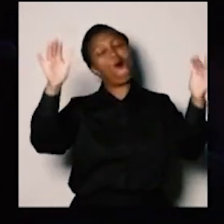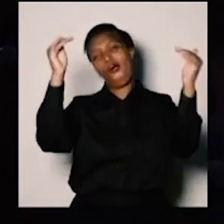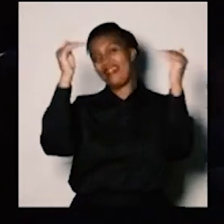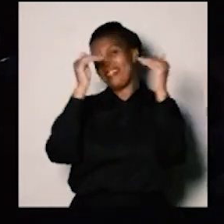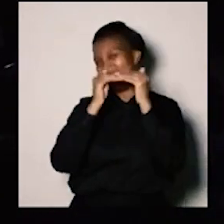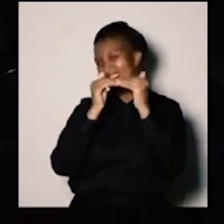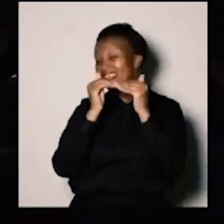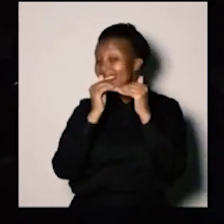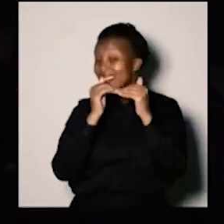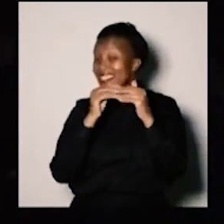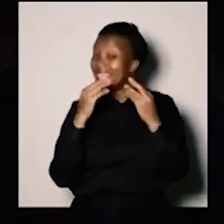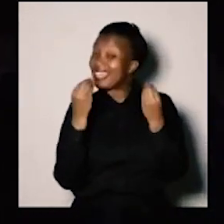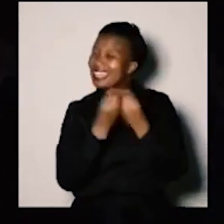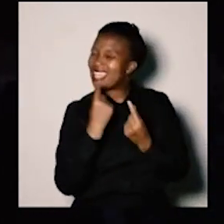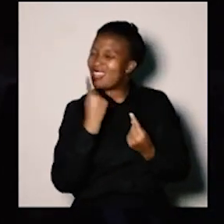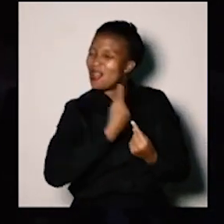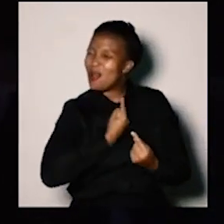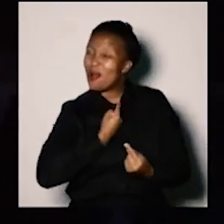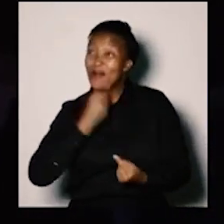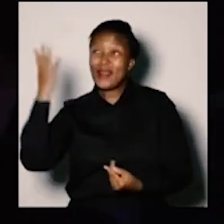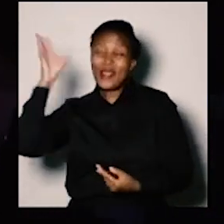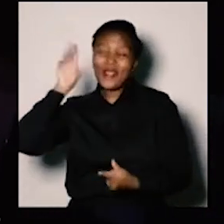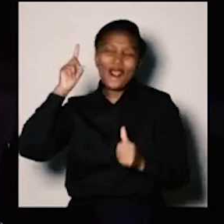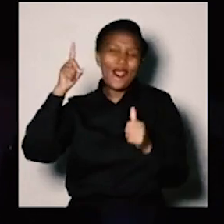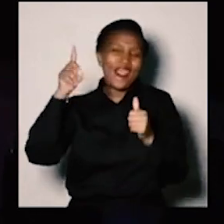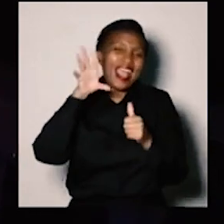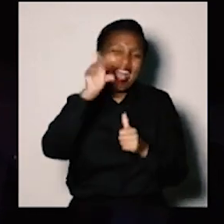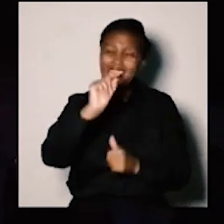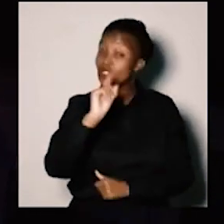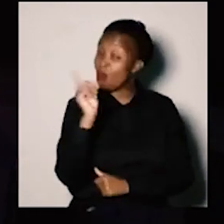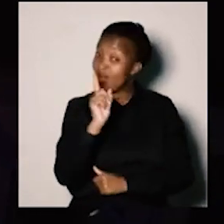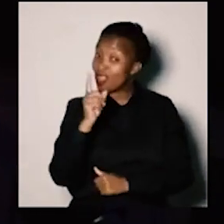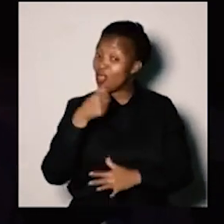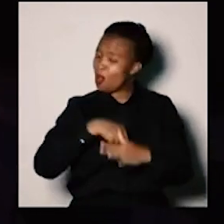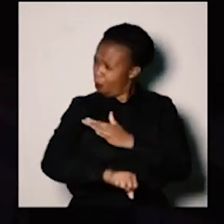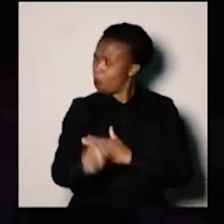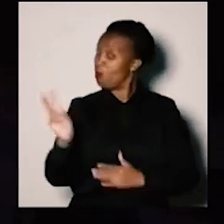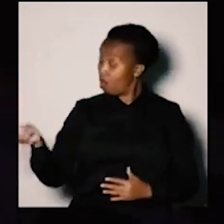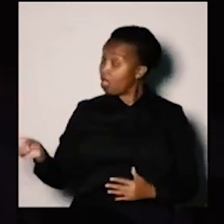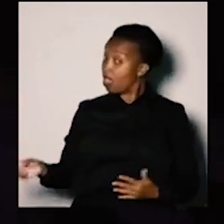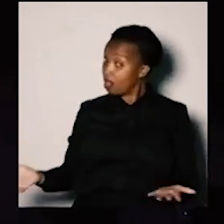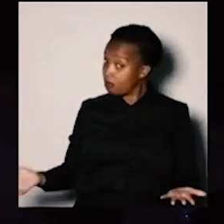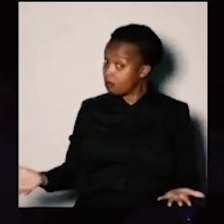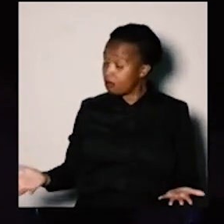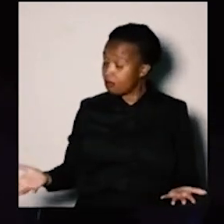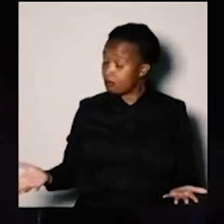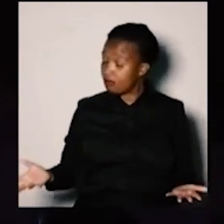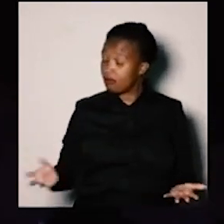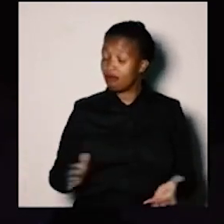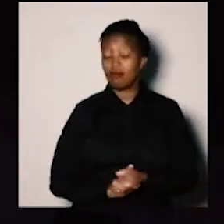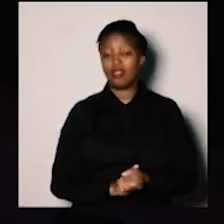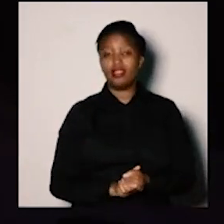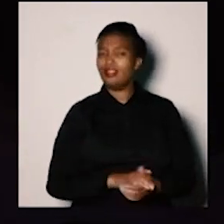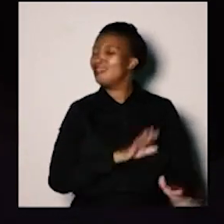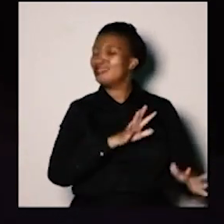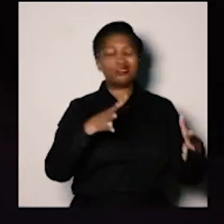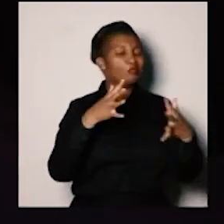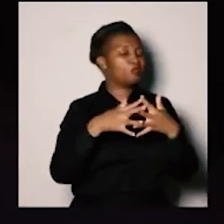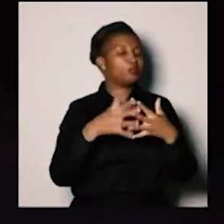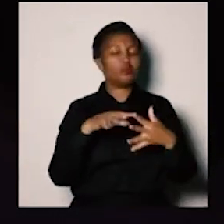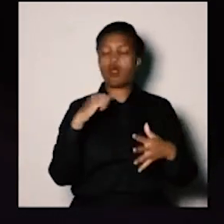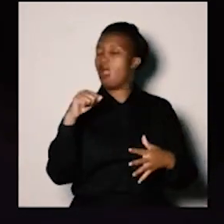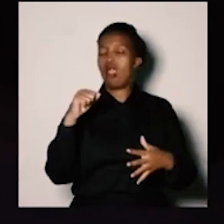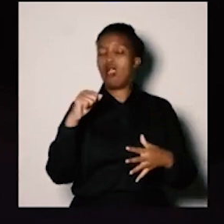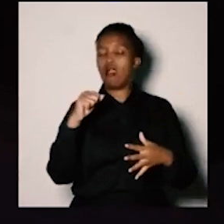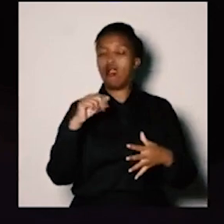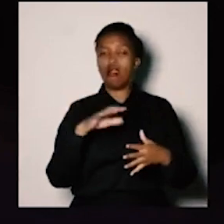And the only thing that God's going to ask is that, are you born again? Yeah. So let's not kid ourselves, because,